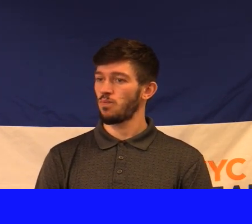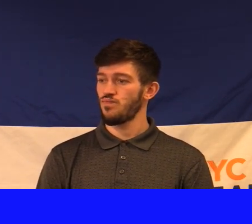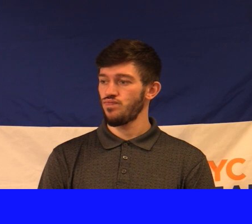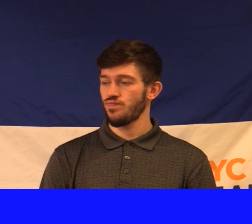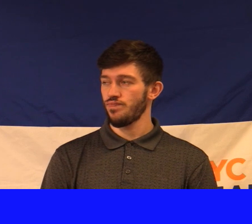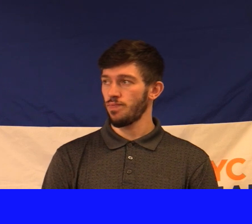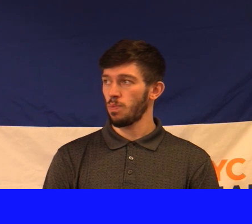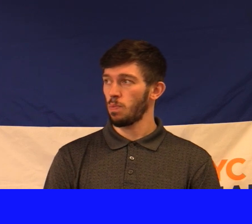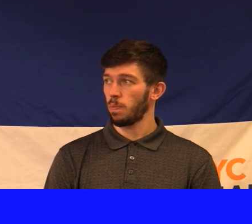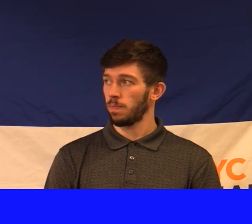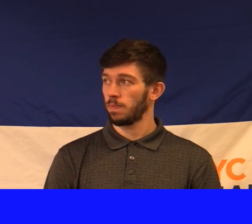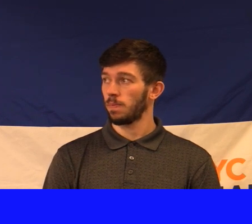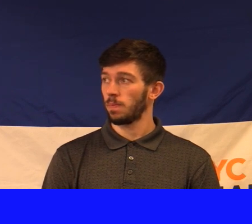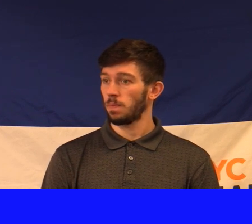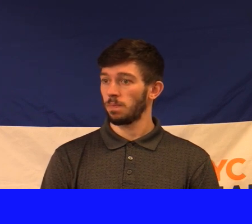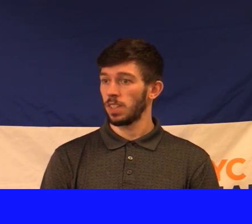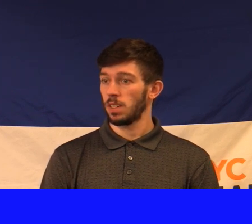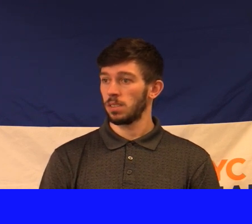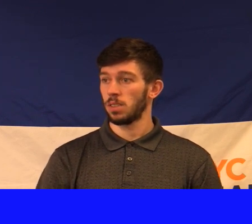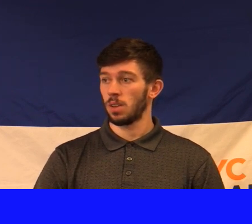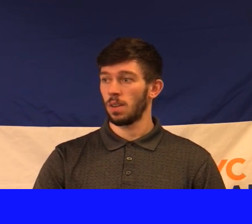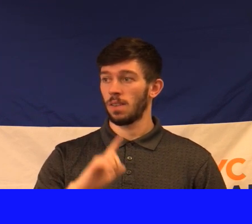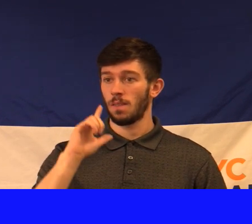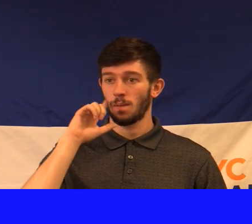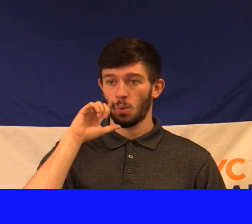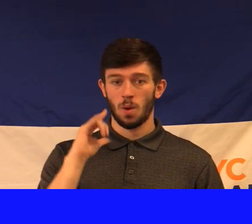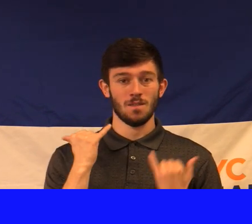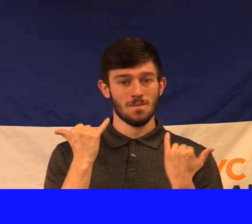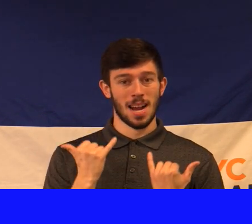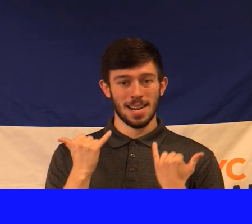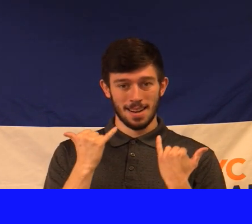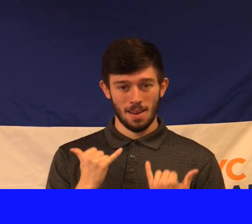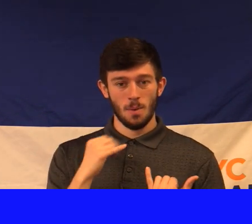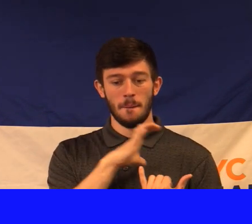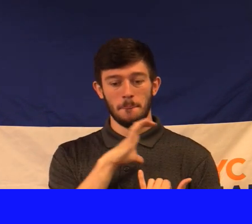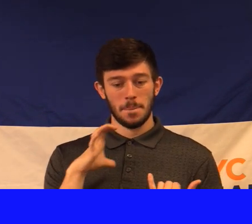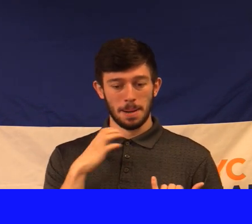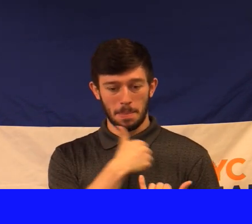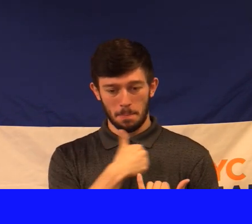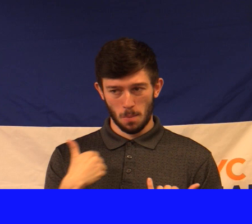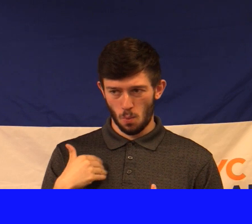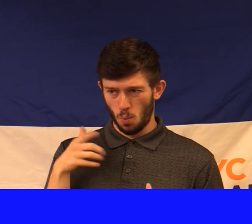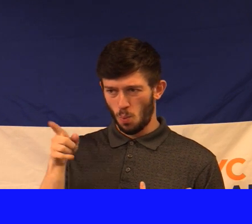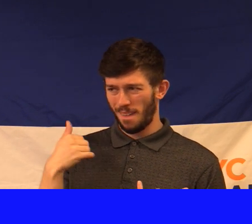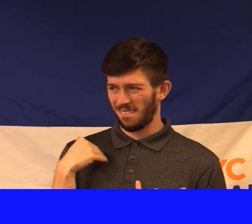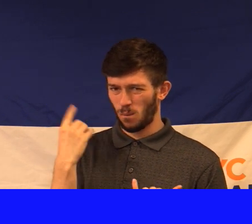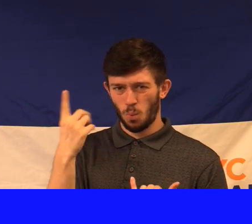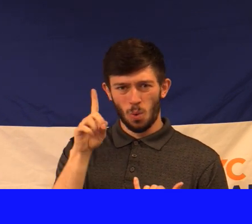So for right now, I'm gonna poll each committee member for his or her questions or comments.